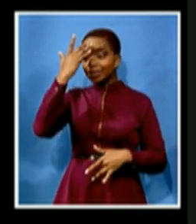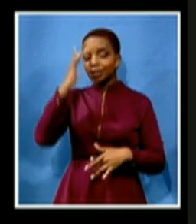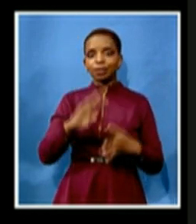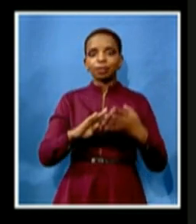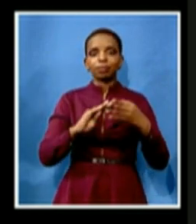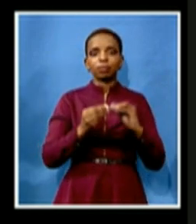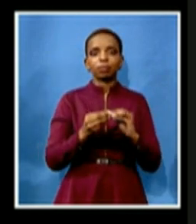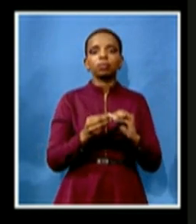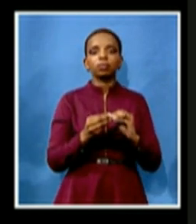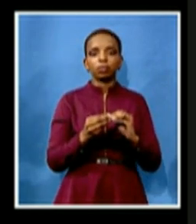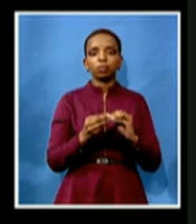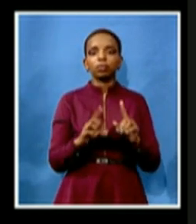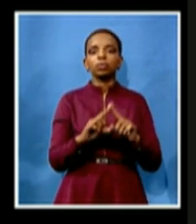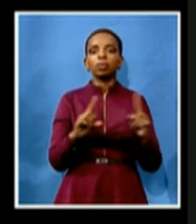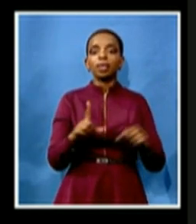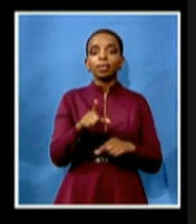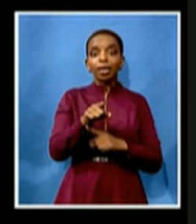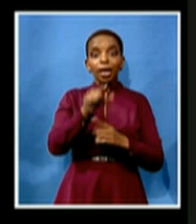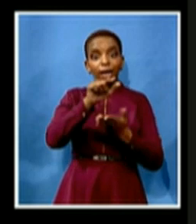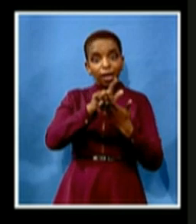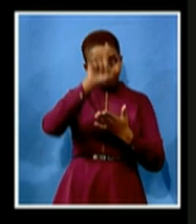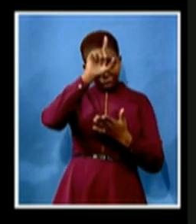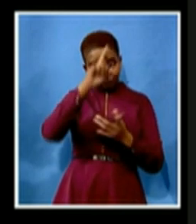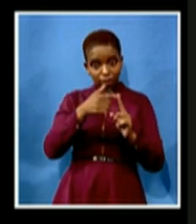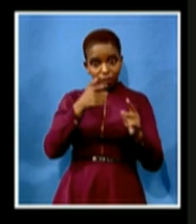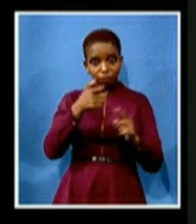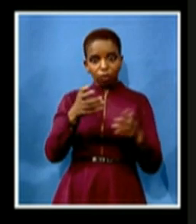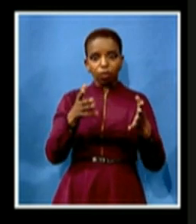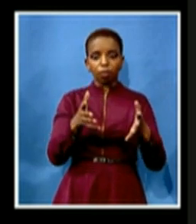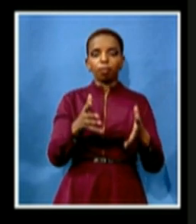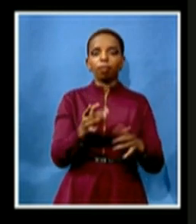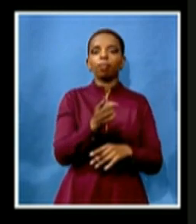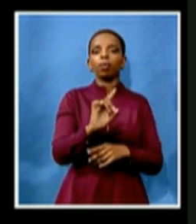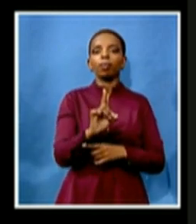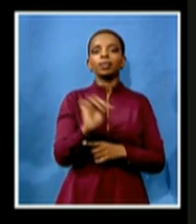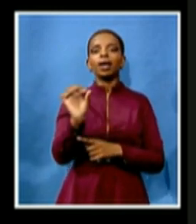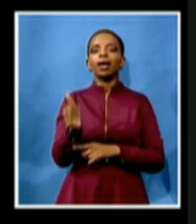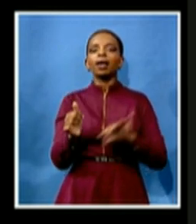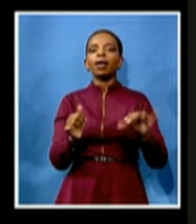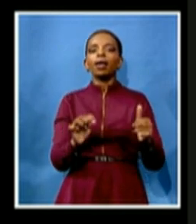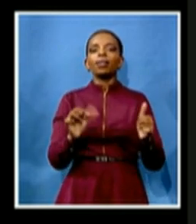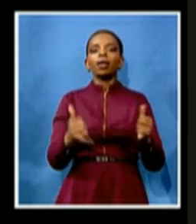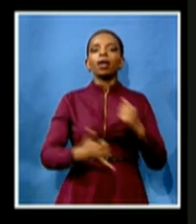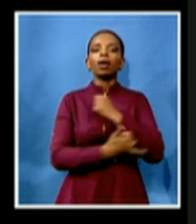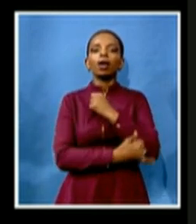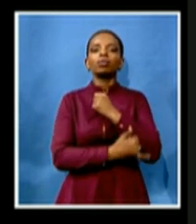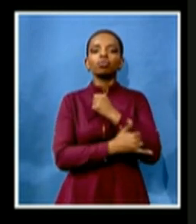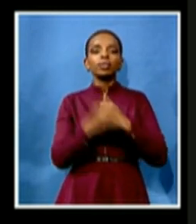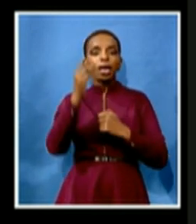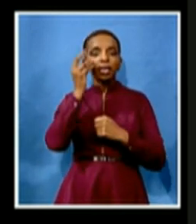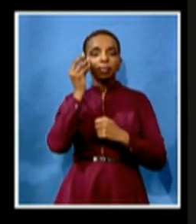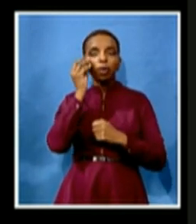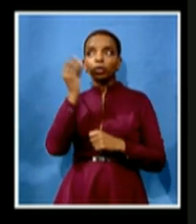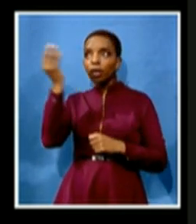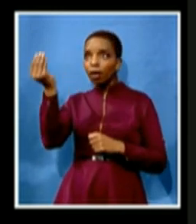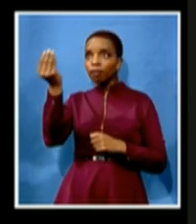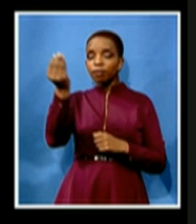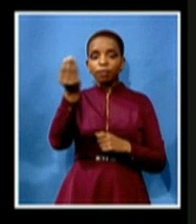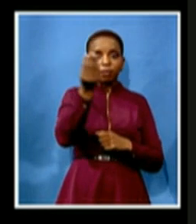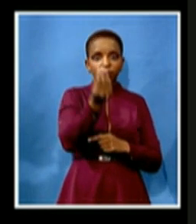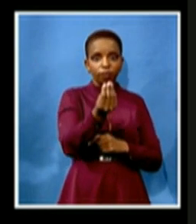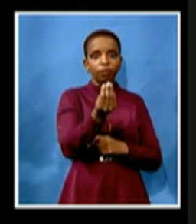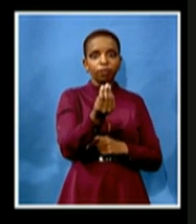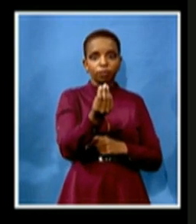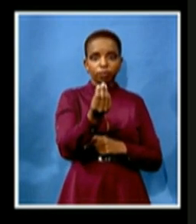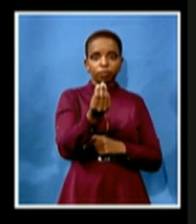models that other countries have experienced as well, where we don't have a lot of disagreement, which is rare. And then lastly, I